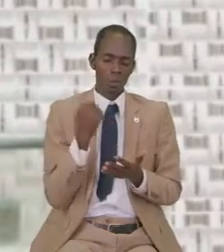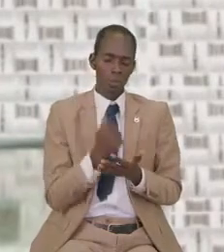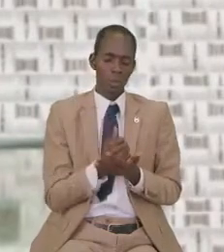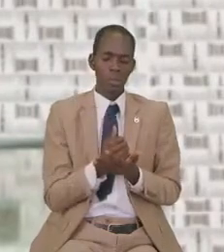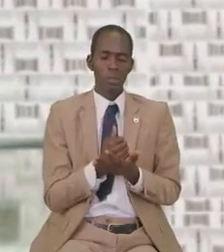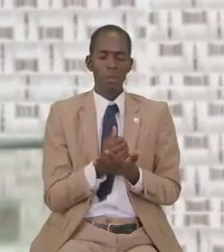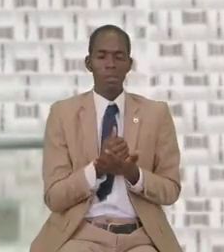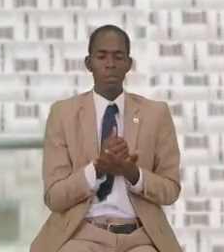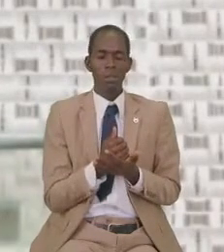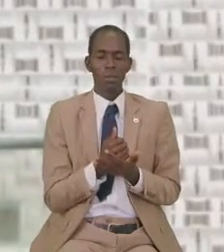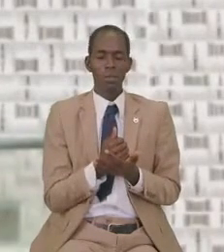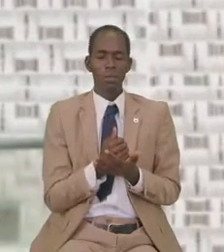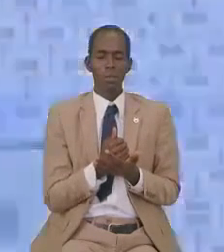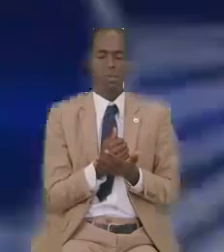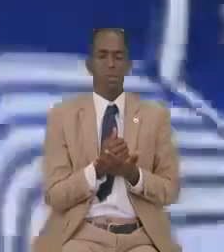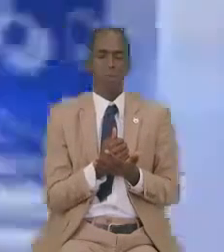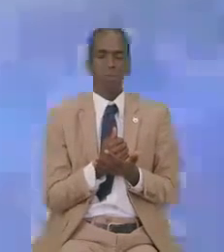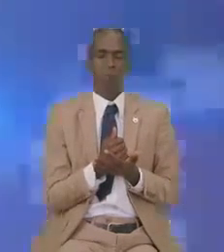Amen.